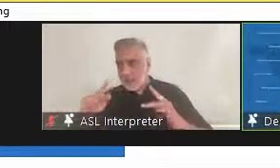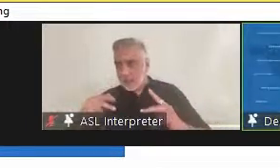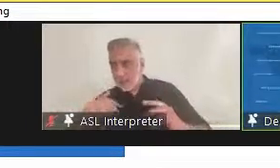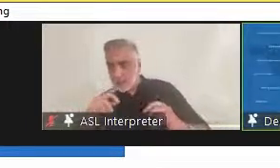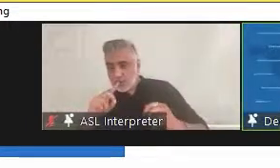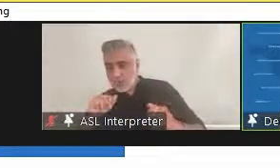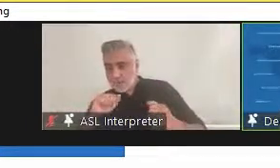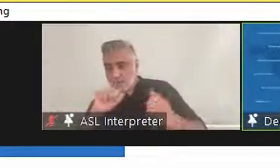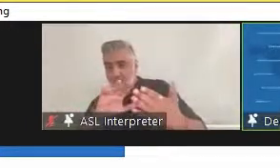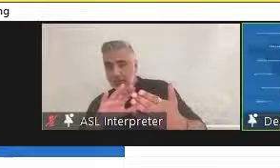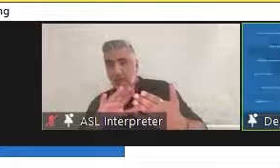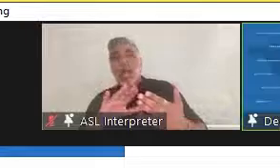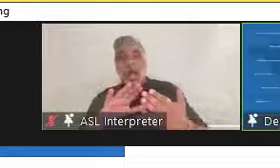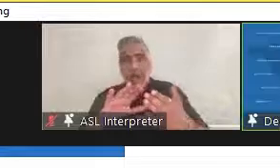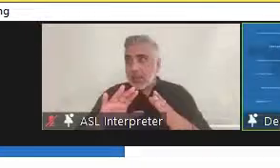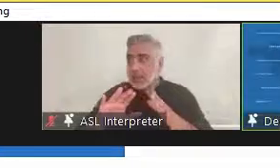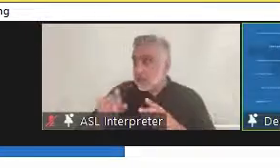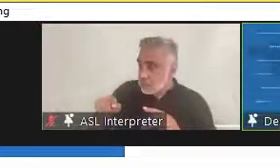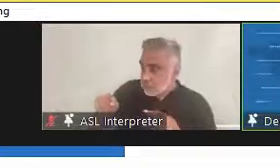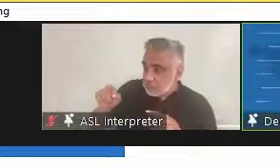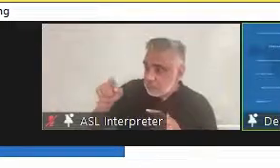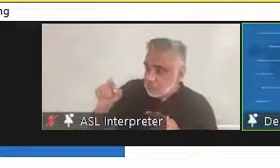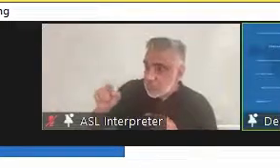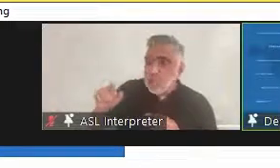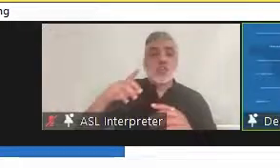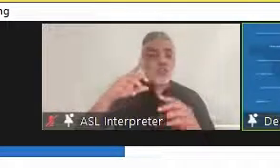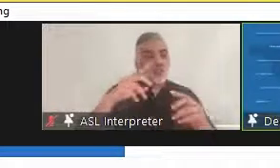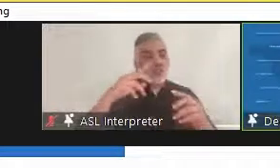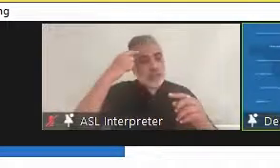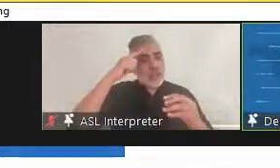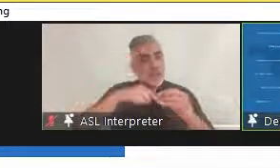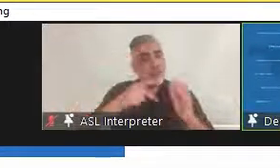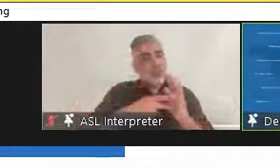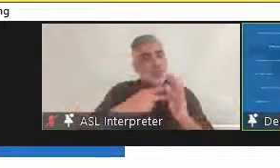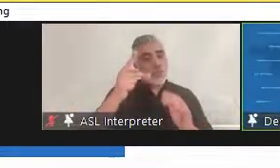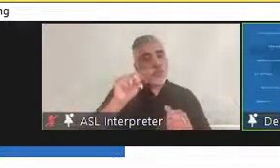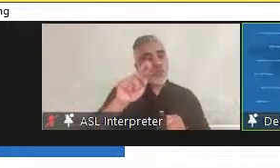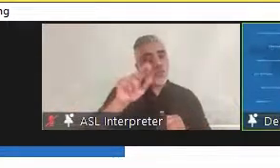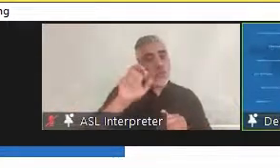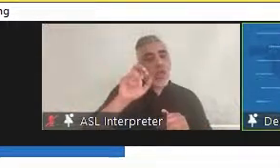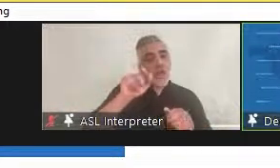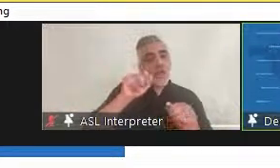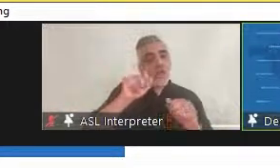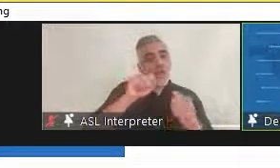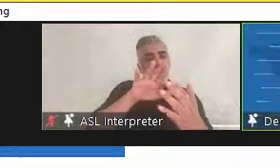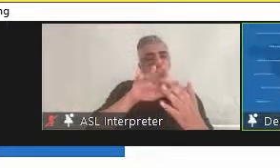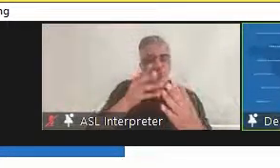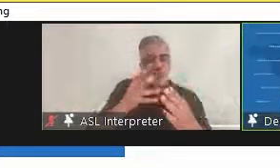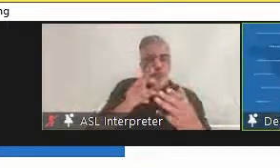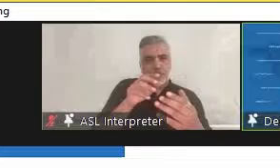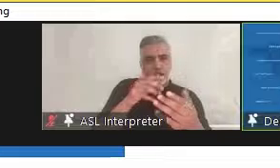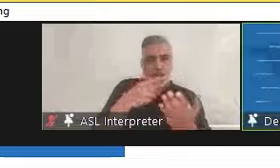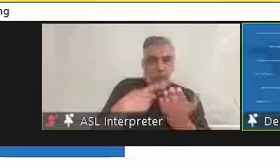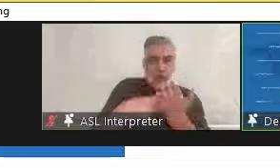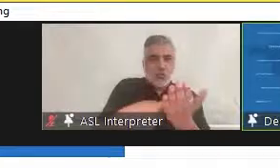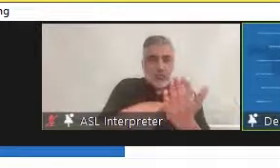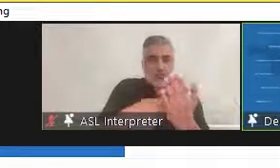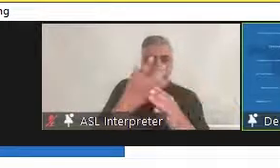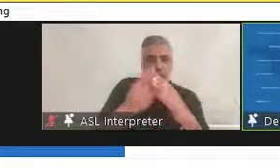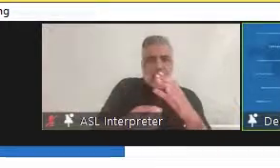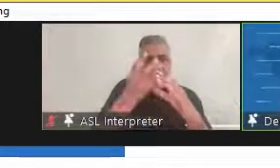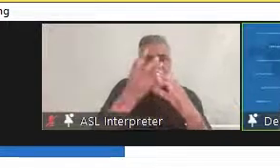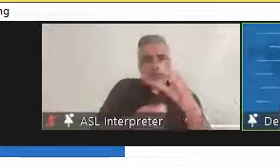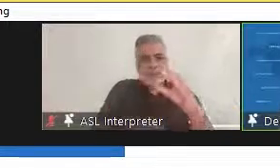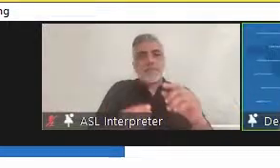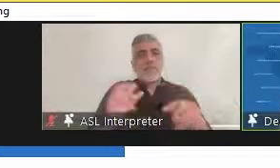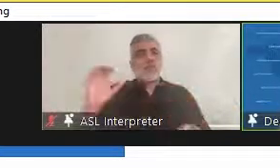to also ensure that they're taking into account this twin track approach to address those gaps. And, and this is just,